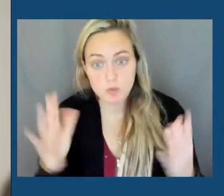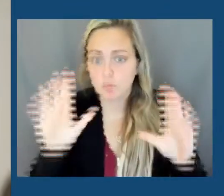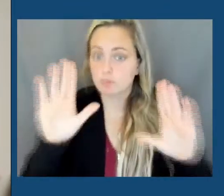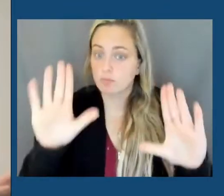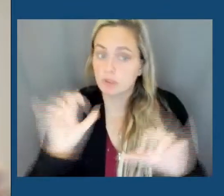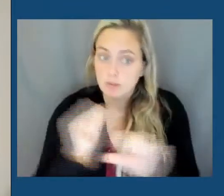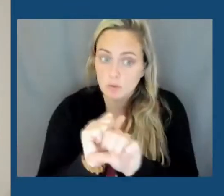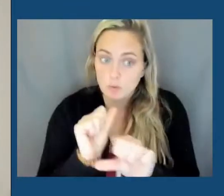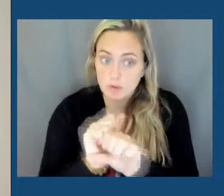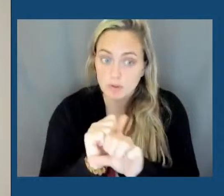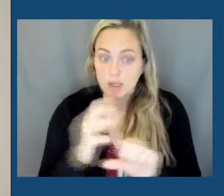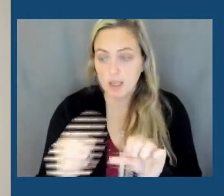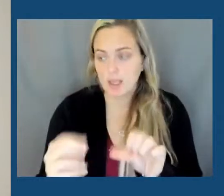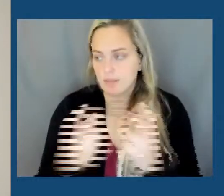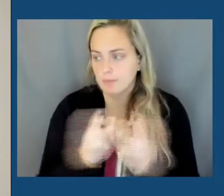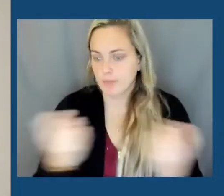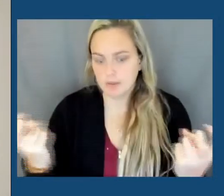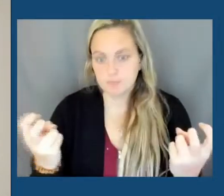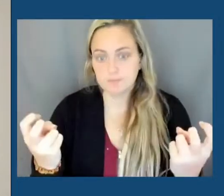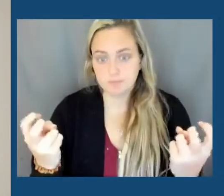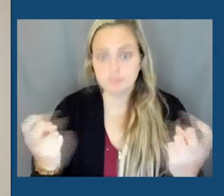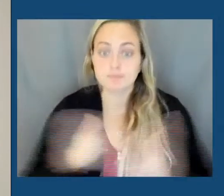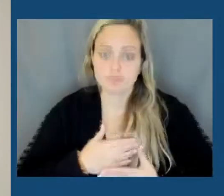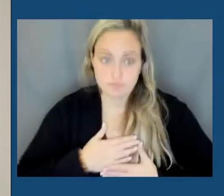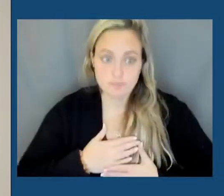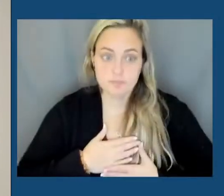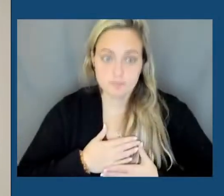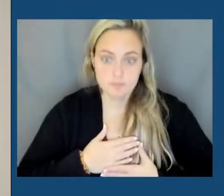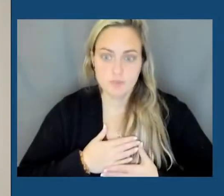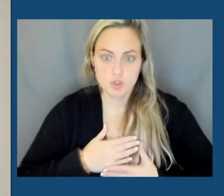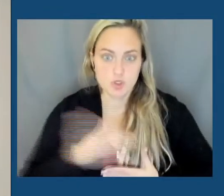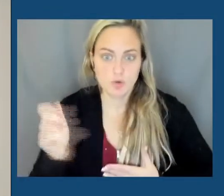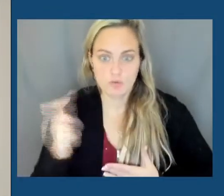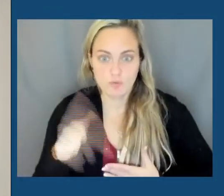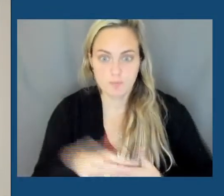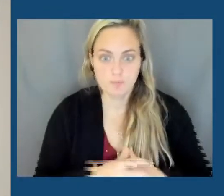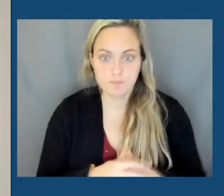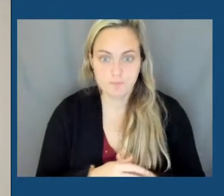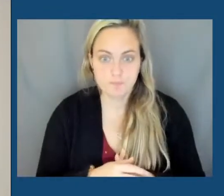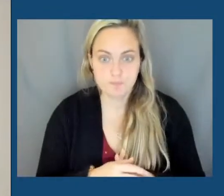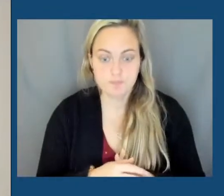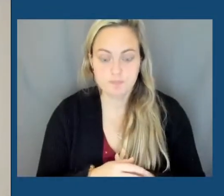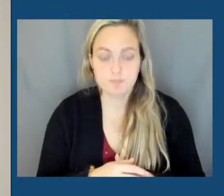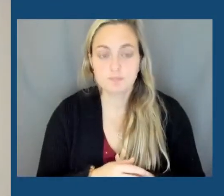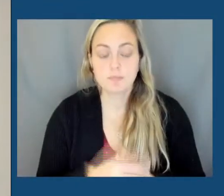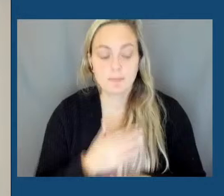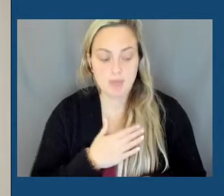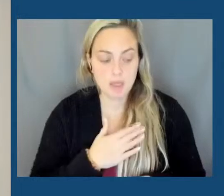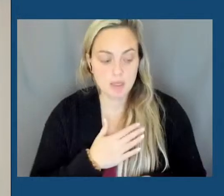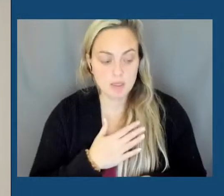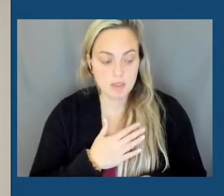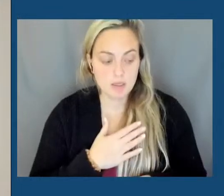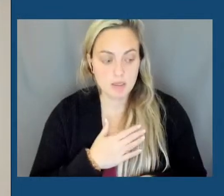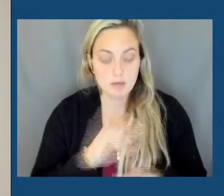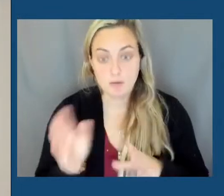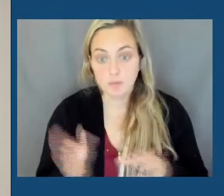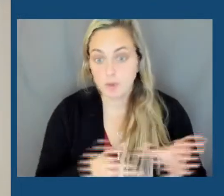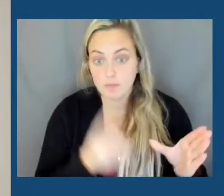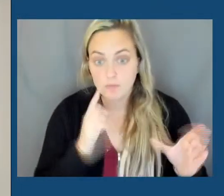job, and the panel here. I appreciate being a part of this. As far as my preparation for